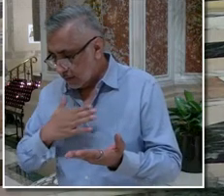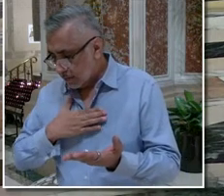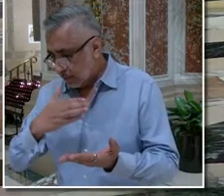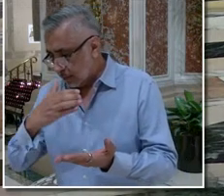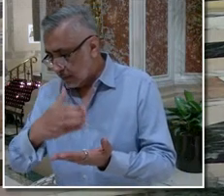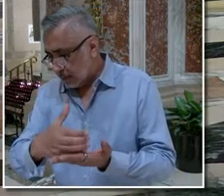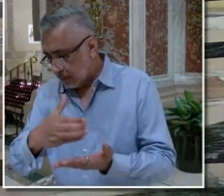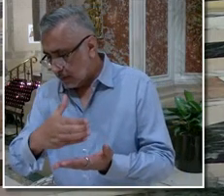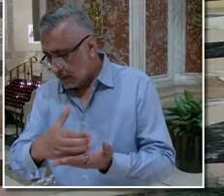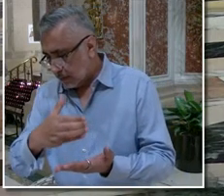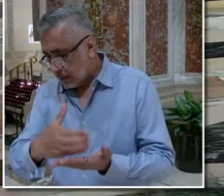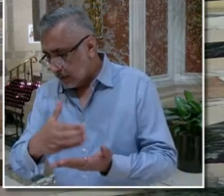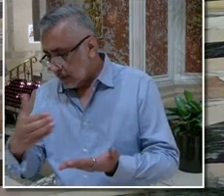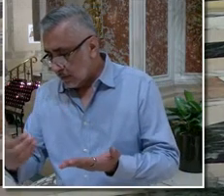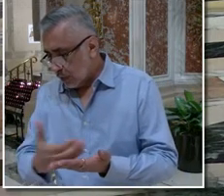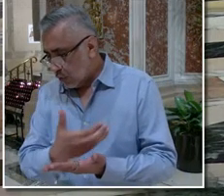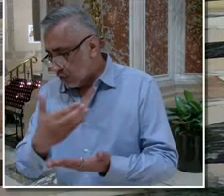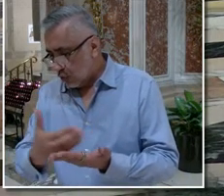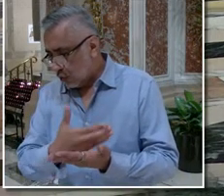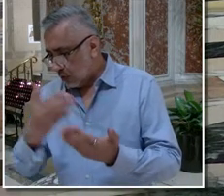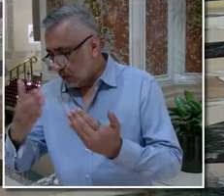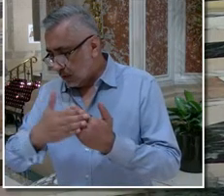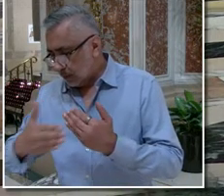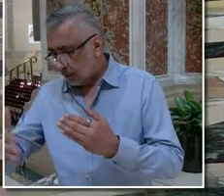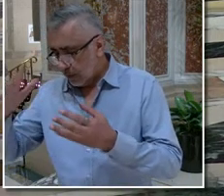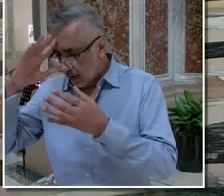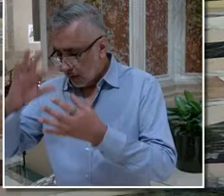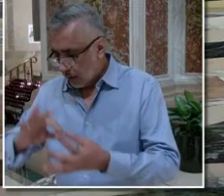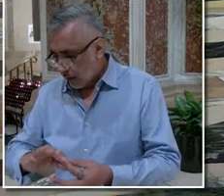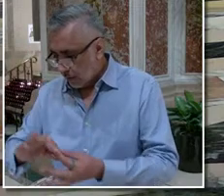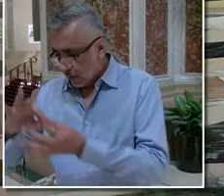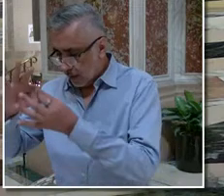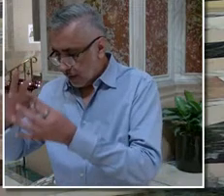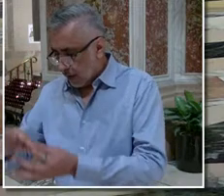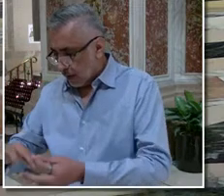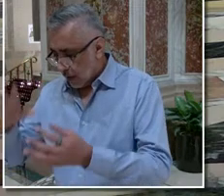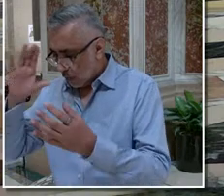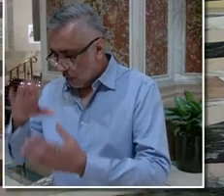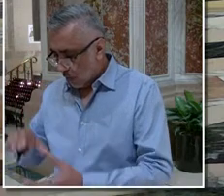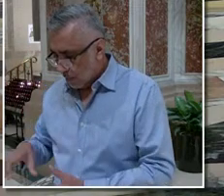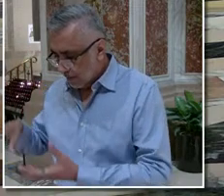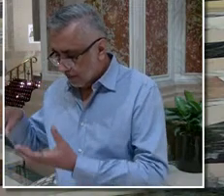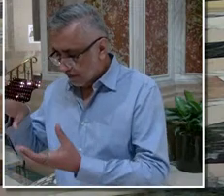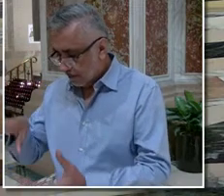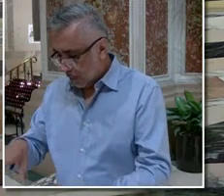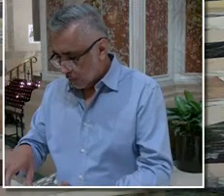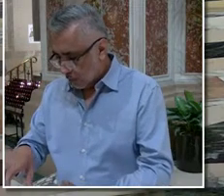este cáliz es la nueva alianza que se sella con mi sangre.